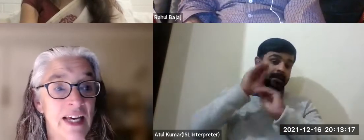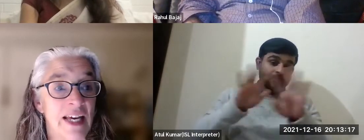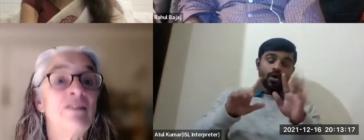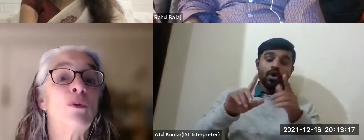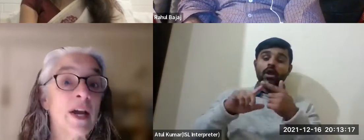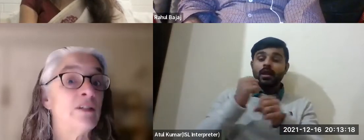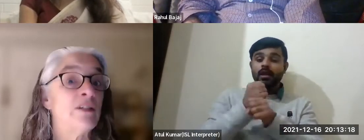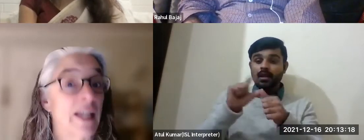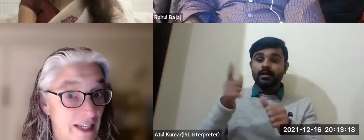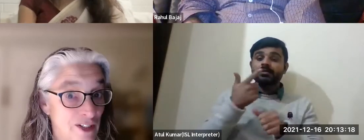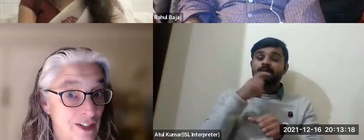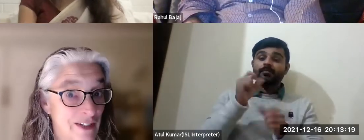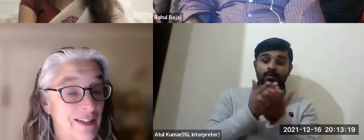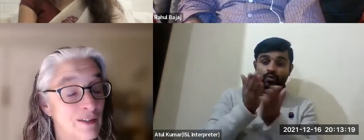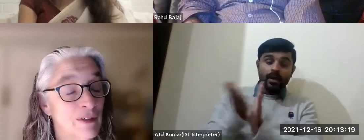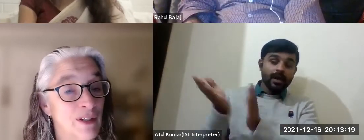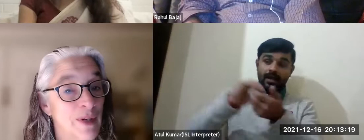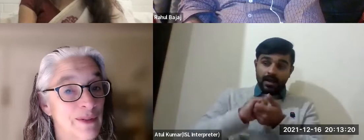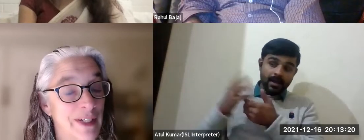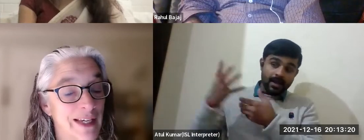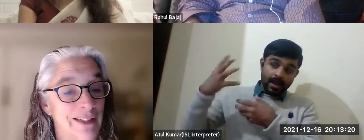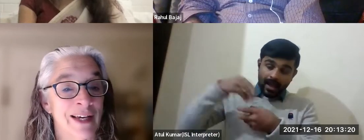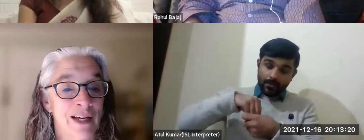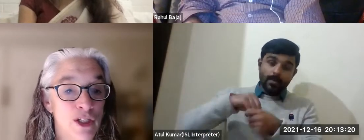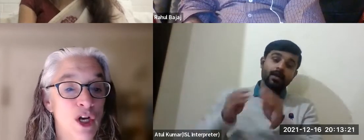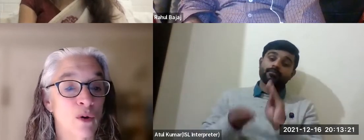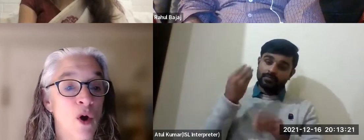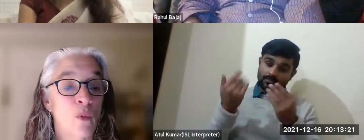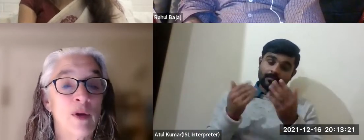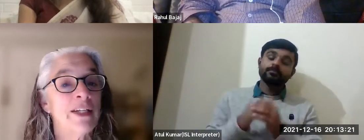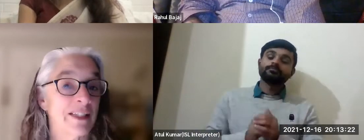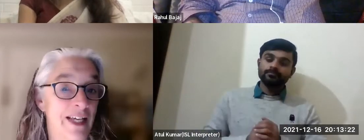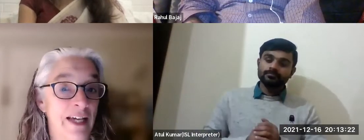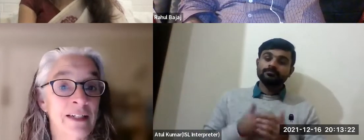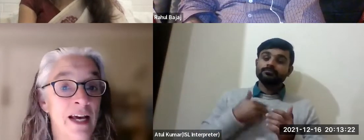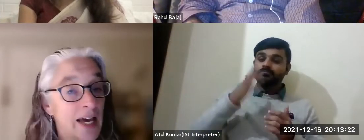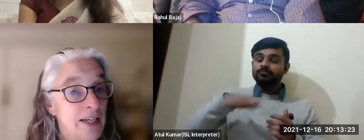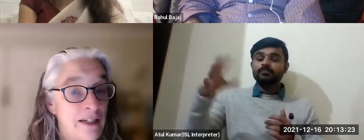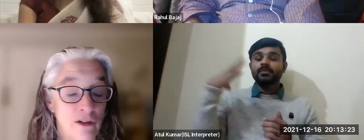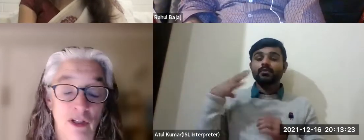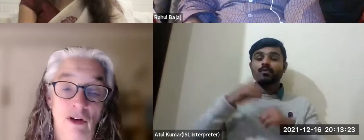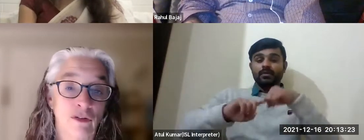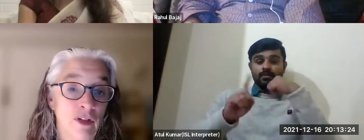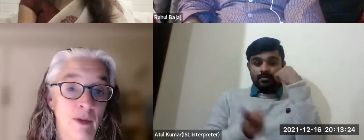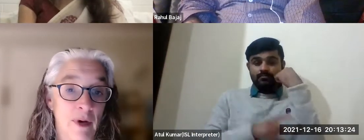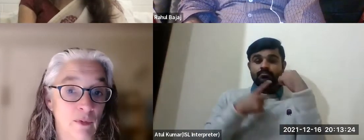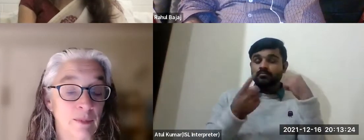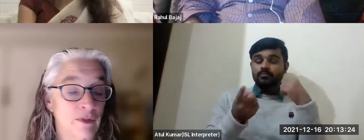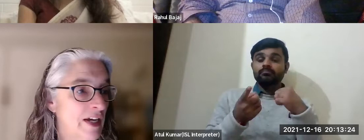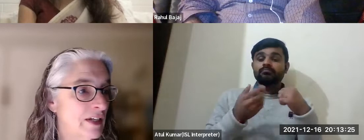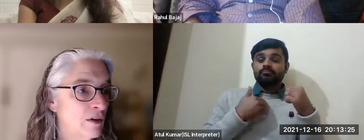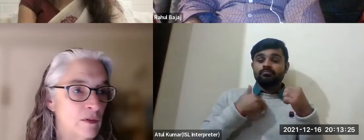complaint, isn't a way to engage, isn't really a way to engage. So we wait till the end. And you can also see